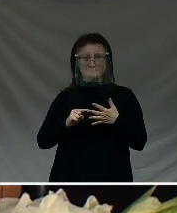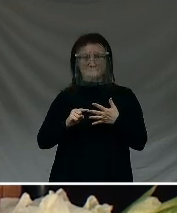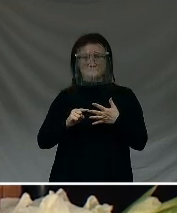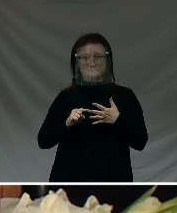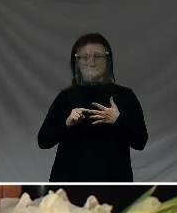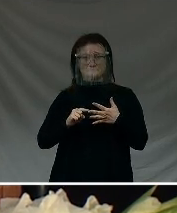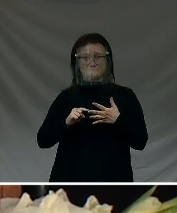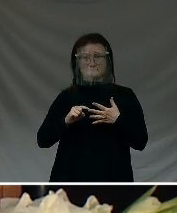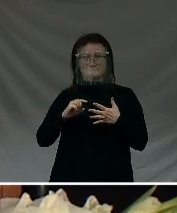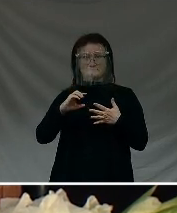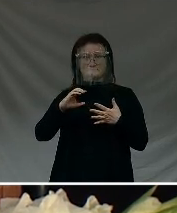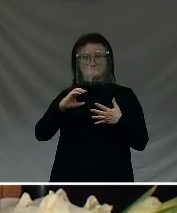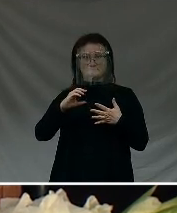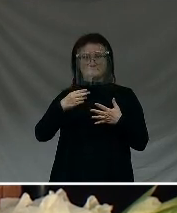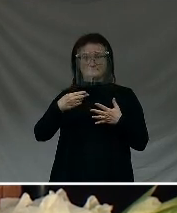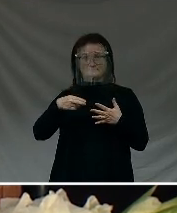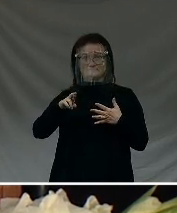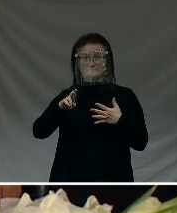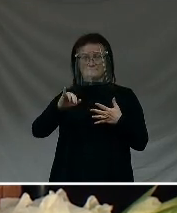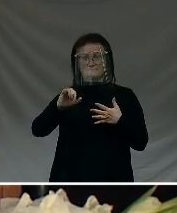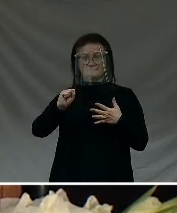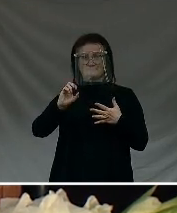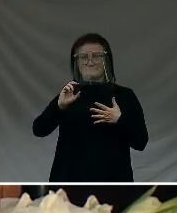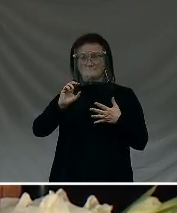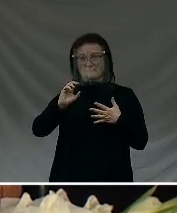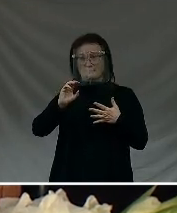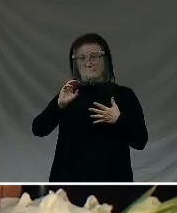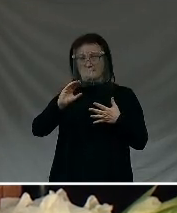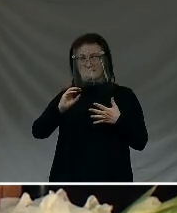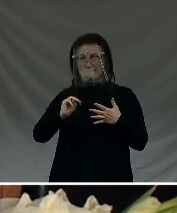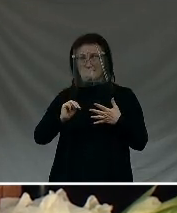Learning Improvement Officer Chris McCrumman,